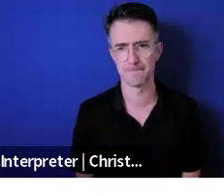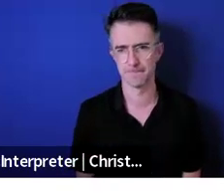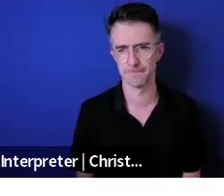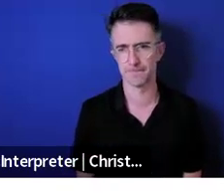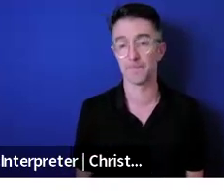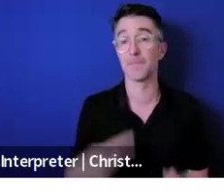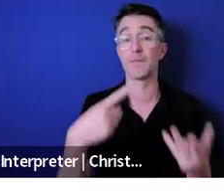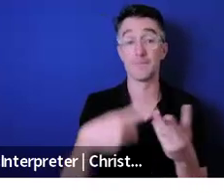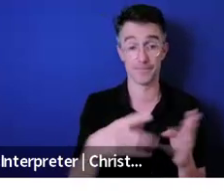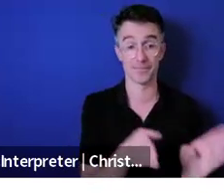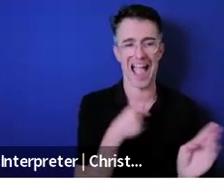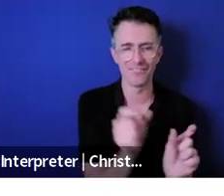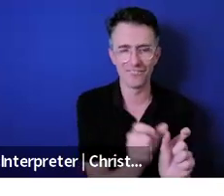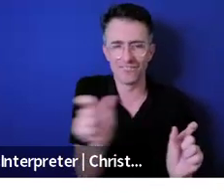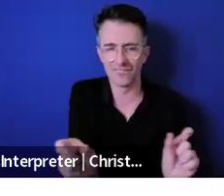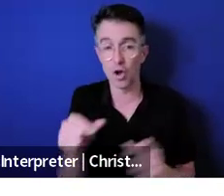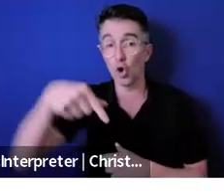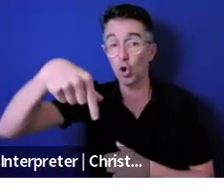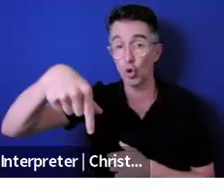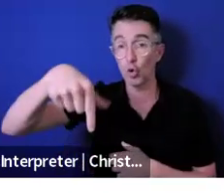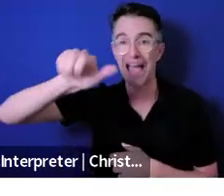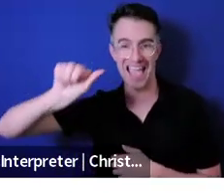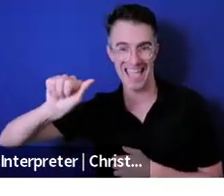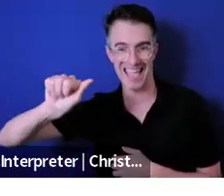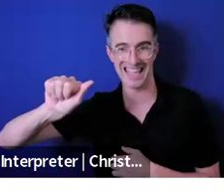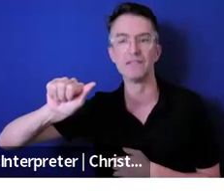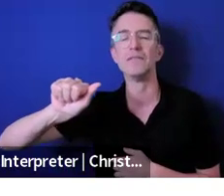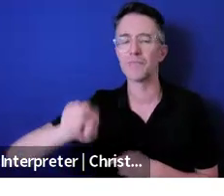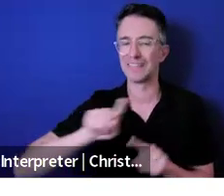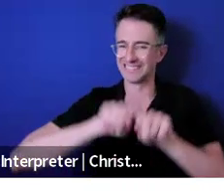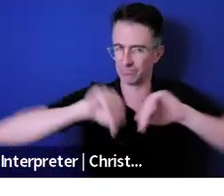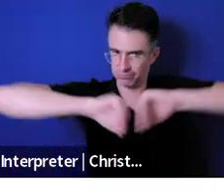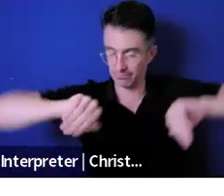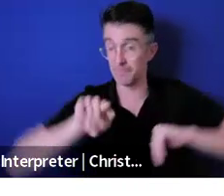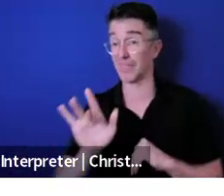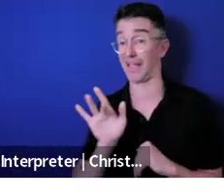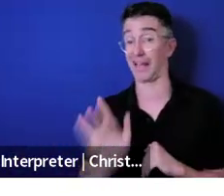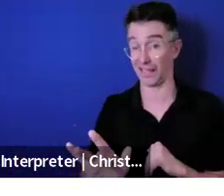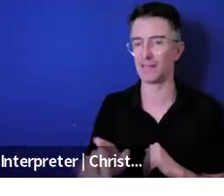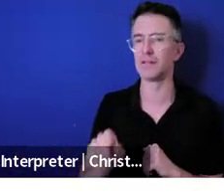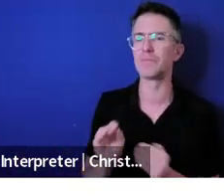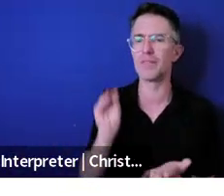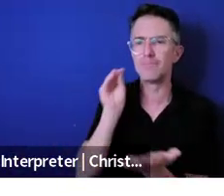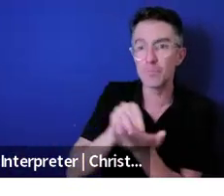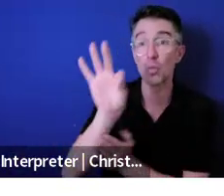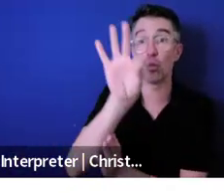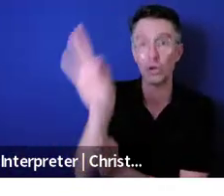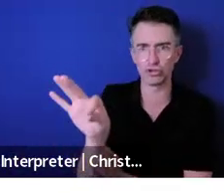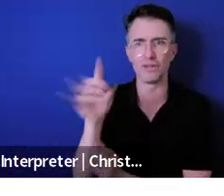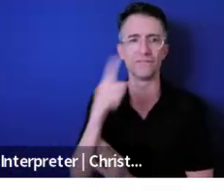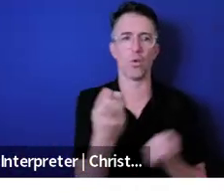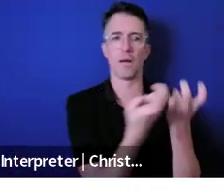post questions. There will be a chance by the end to respond to different questions. Please be precise in